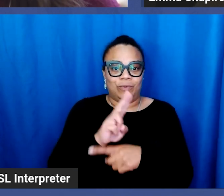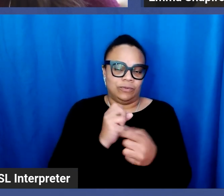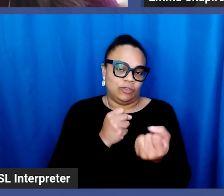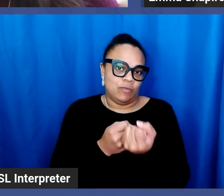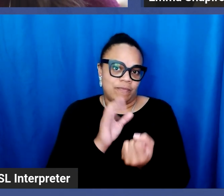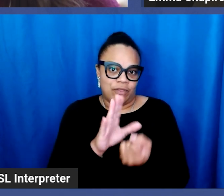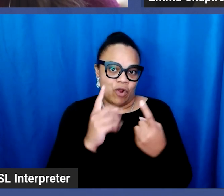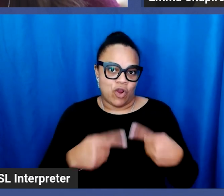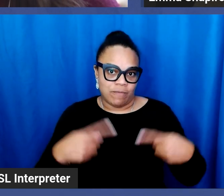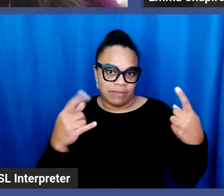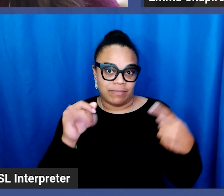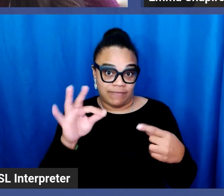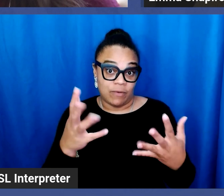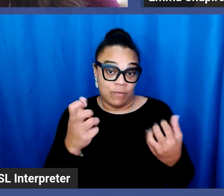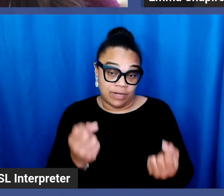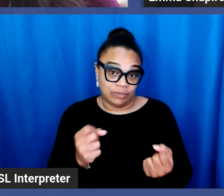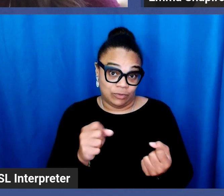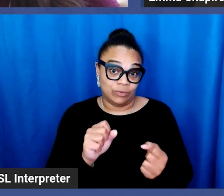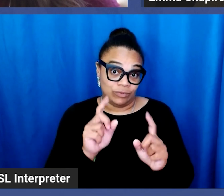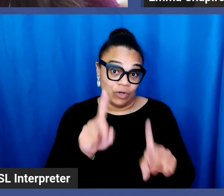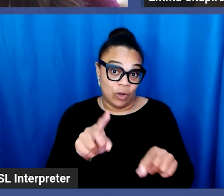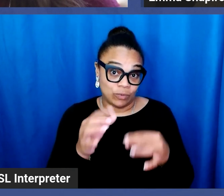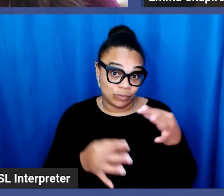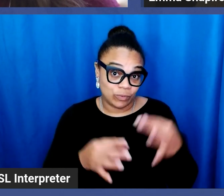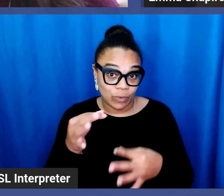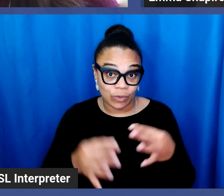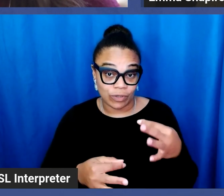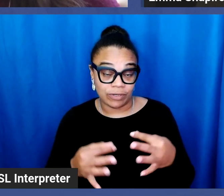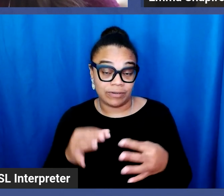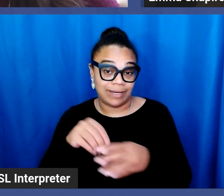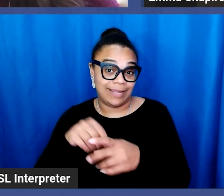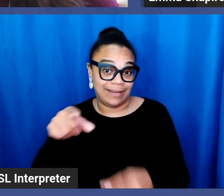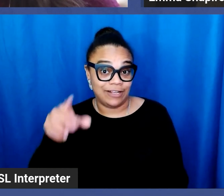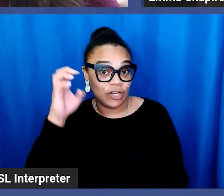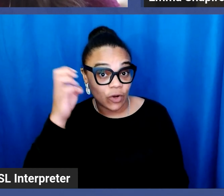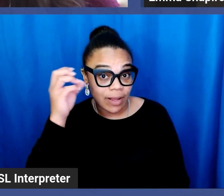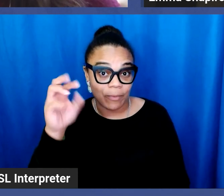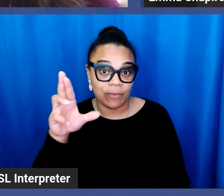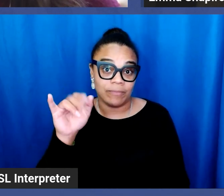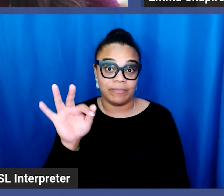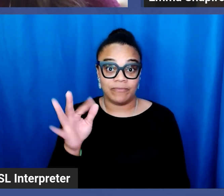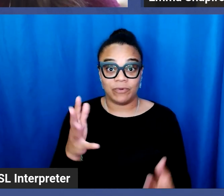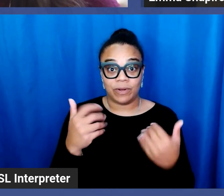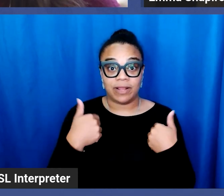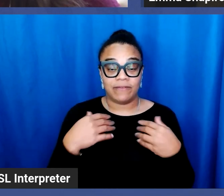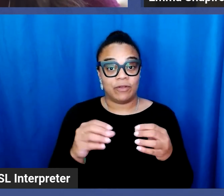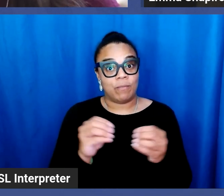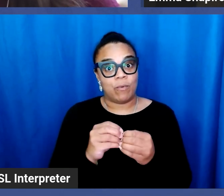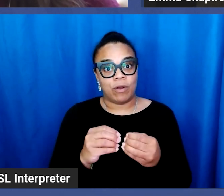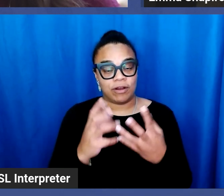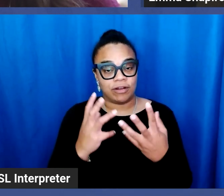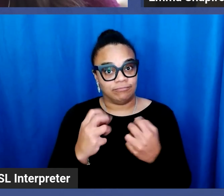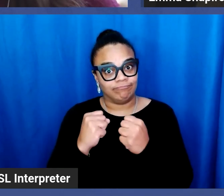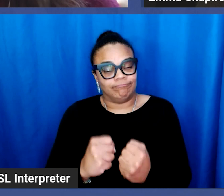arguments if they wanted to take it to court eventually in Europe, or if they wanted to have more ground to stand on from